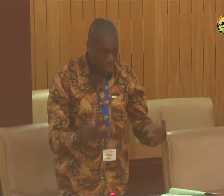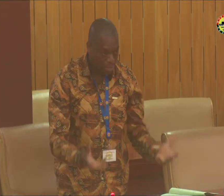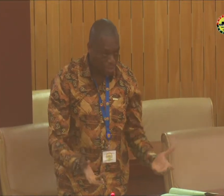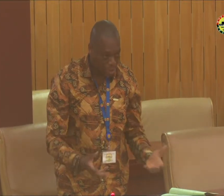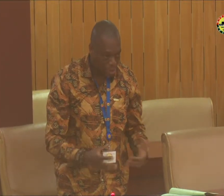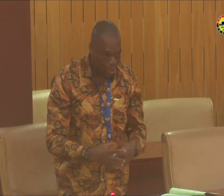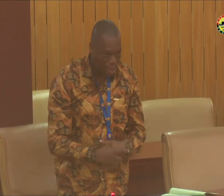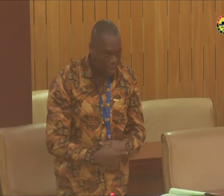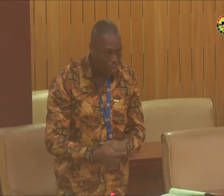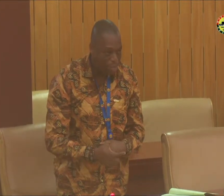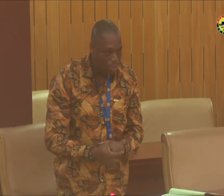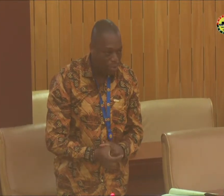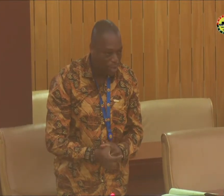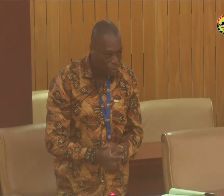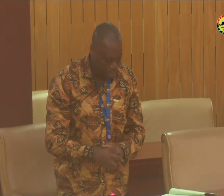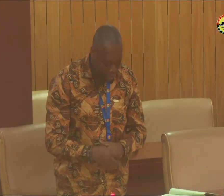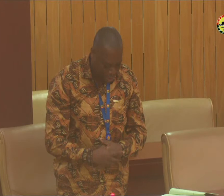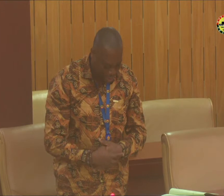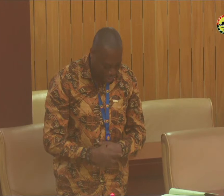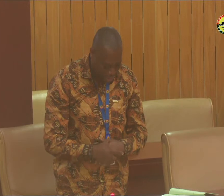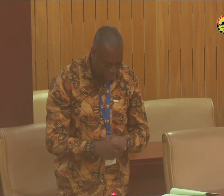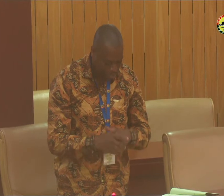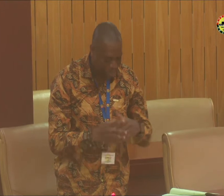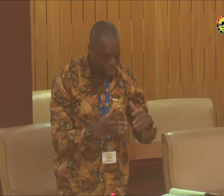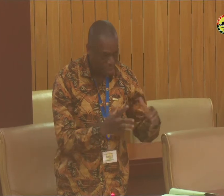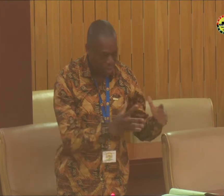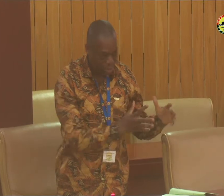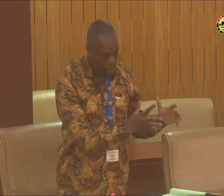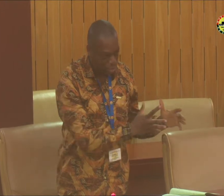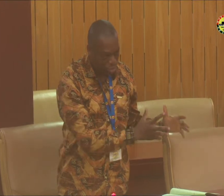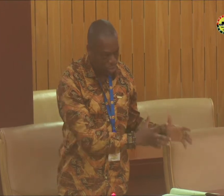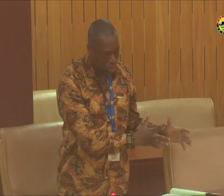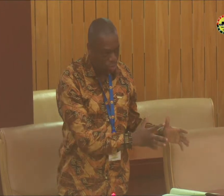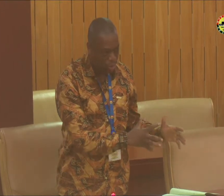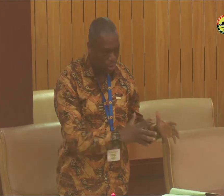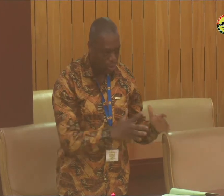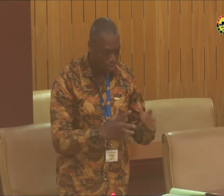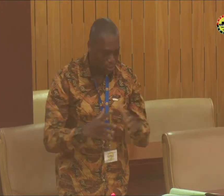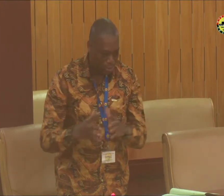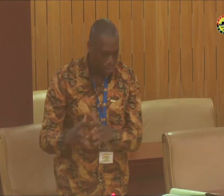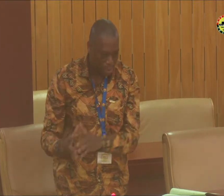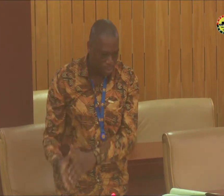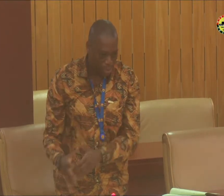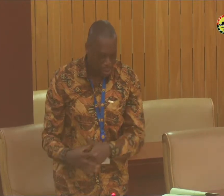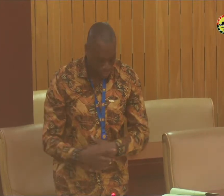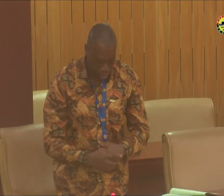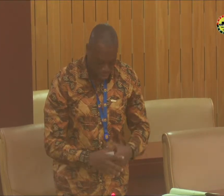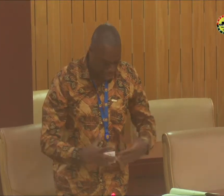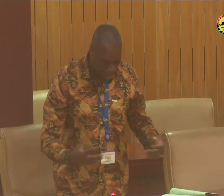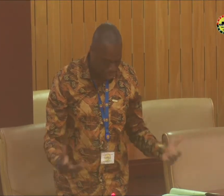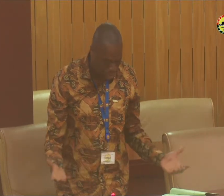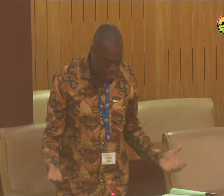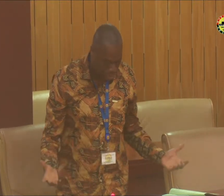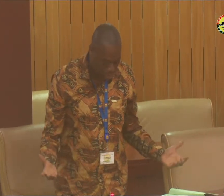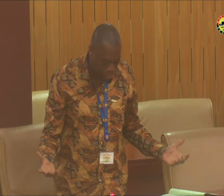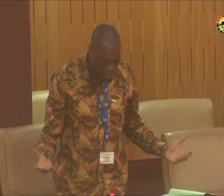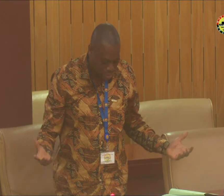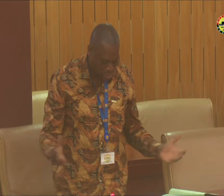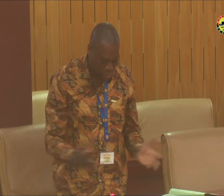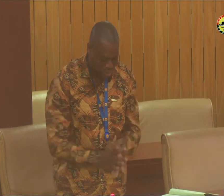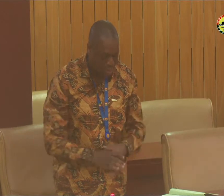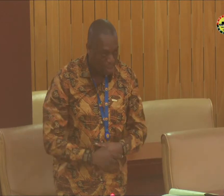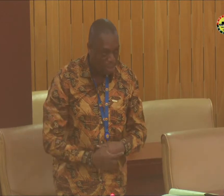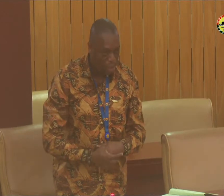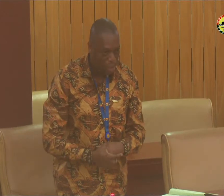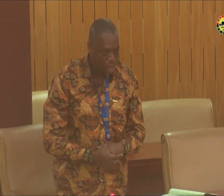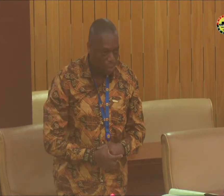steps are going to be taken. The soul is willing, but the body is weak. I don't get